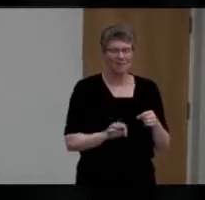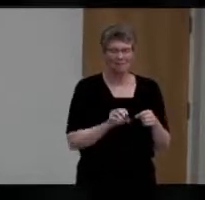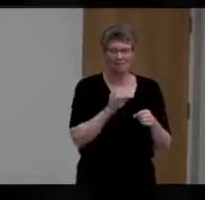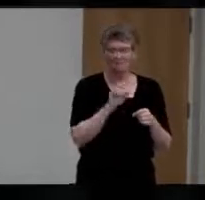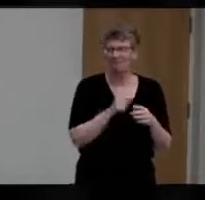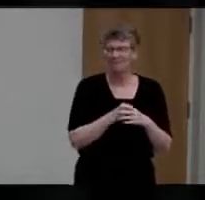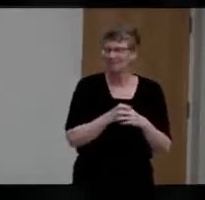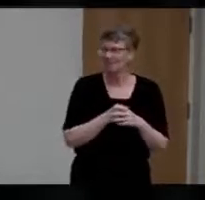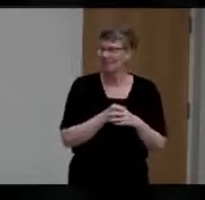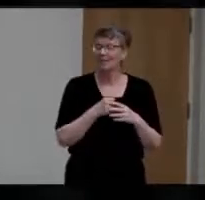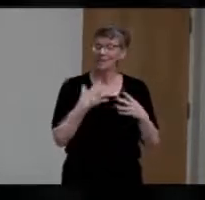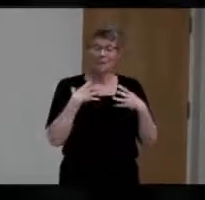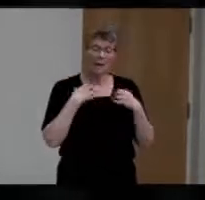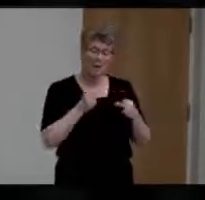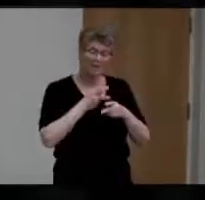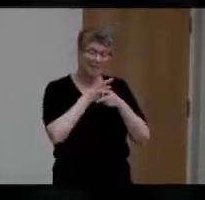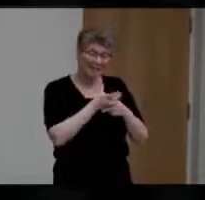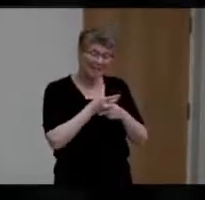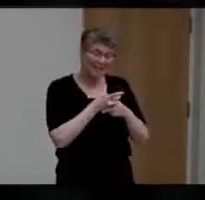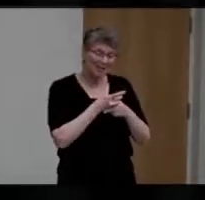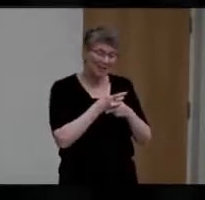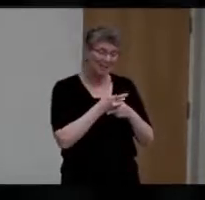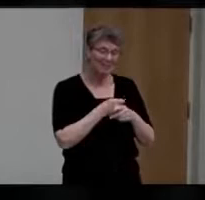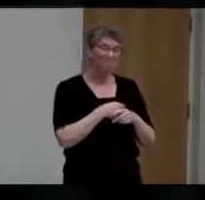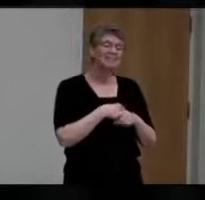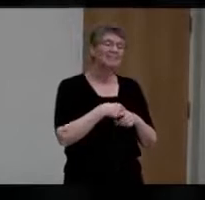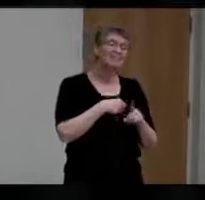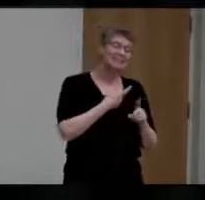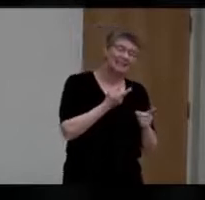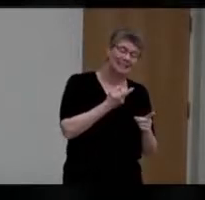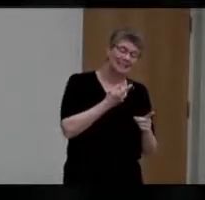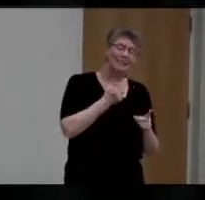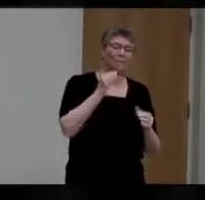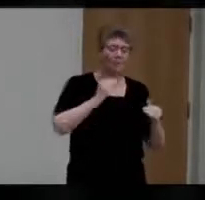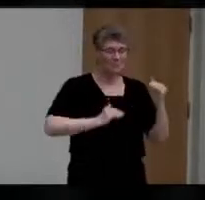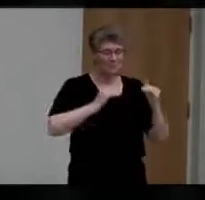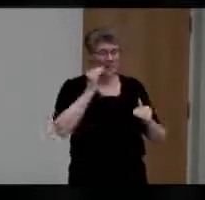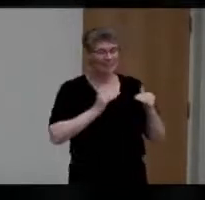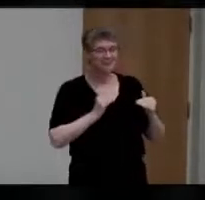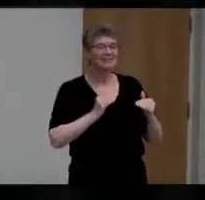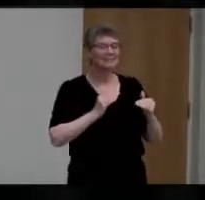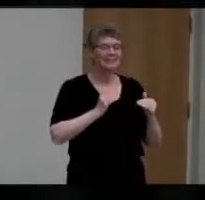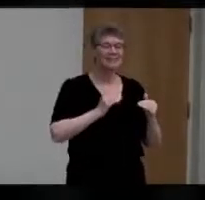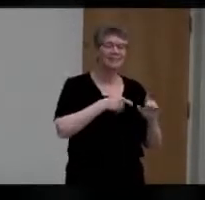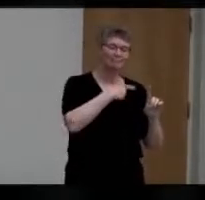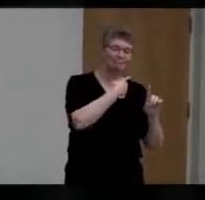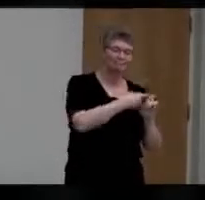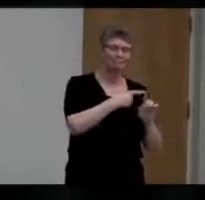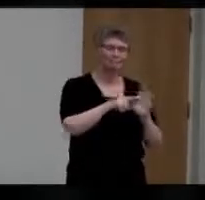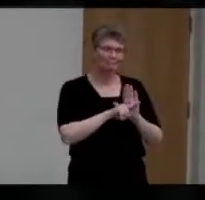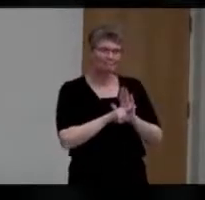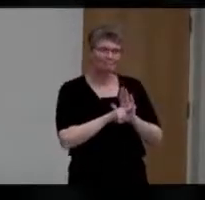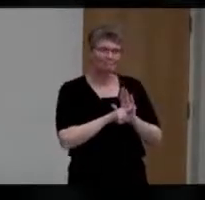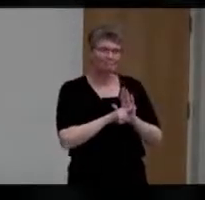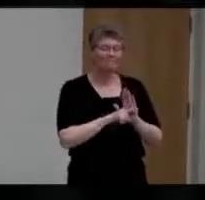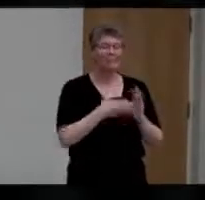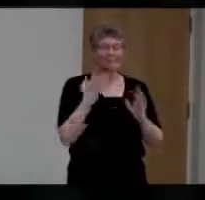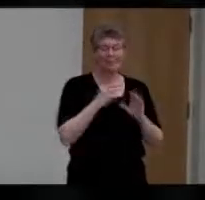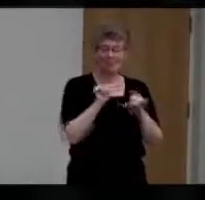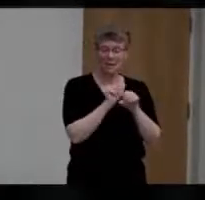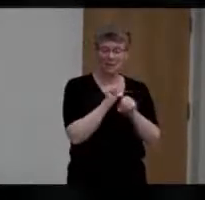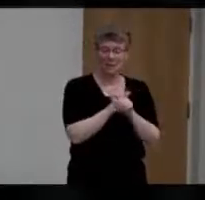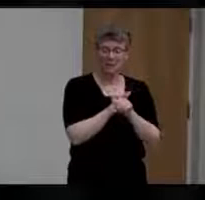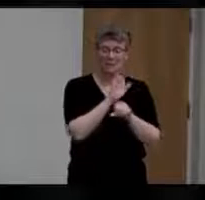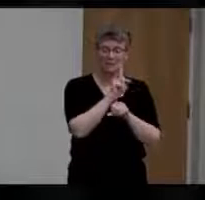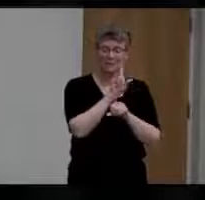there's opportunity costs. So already your data has been collected in Alberta for over 20 years in digital format and stored